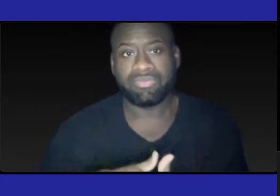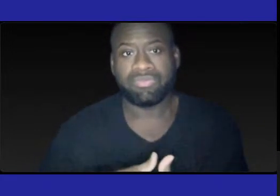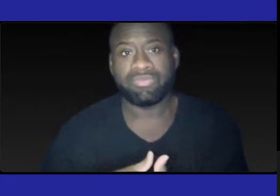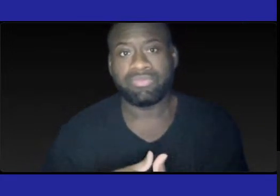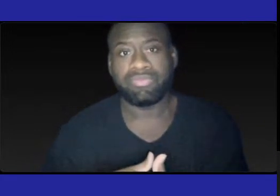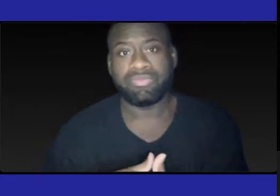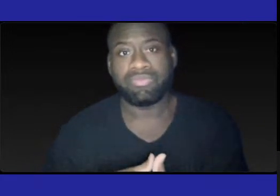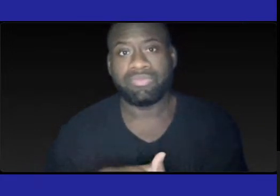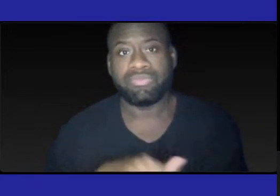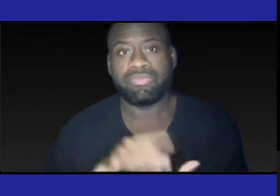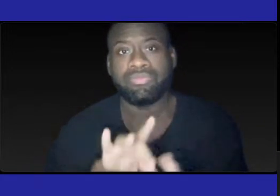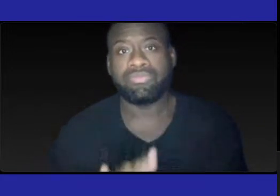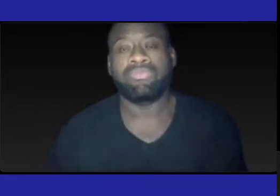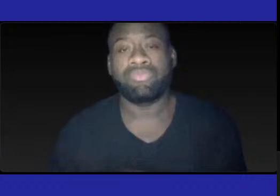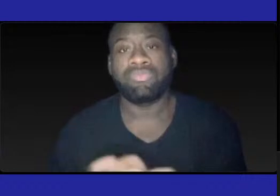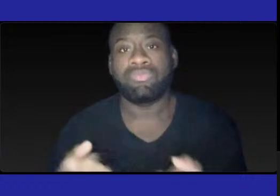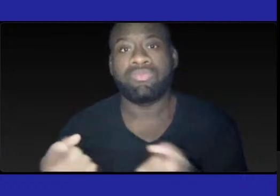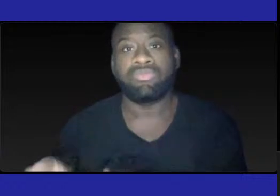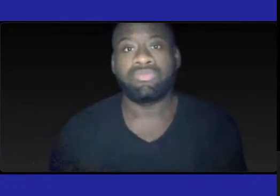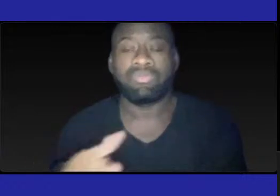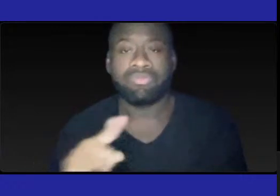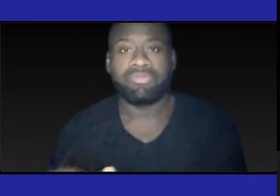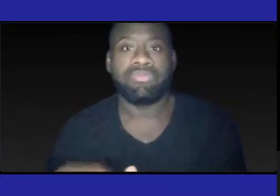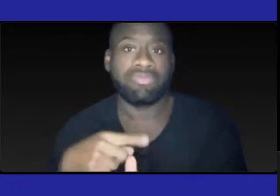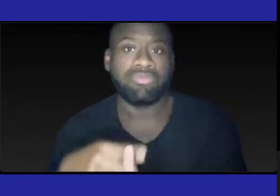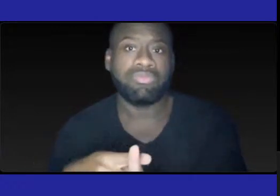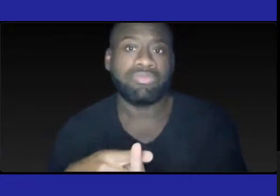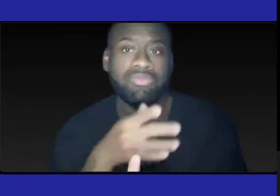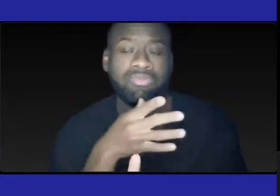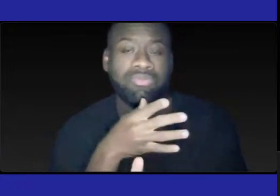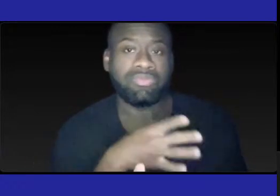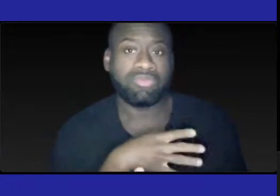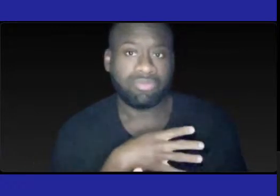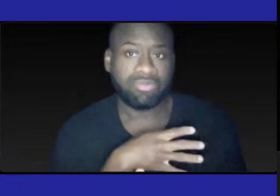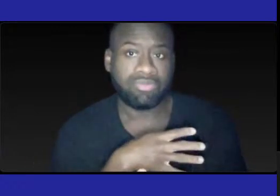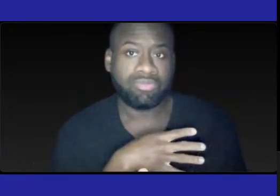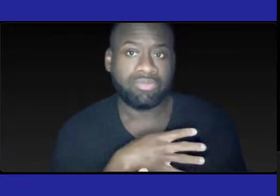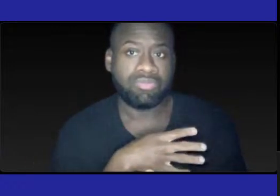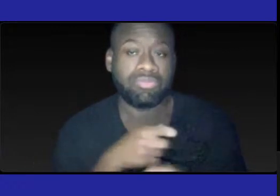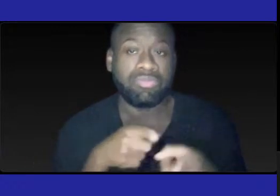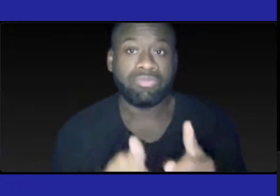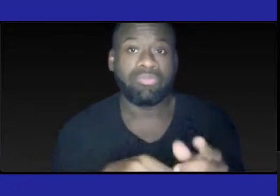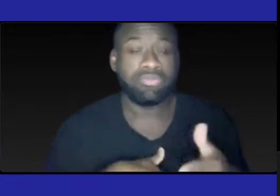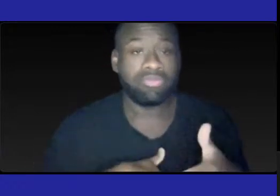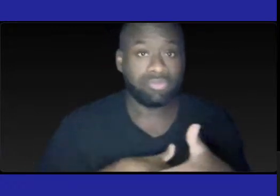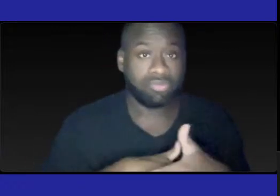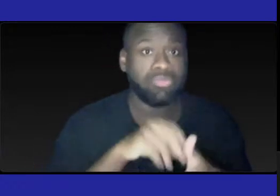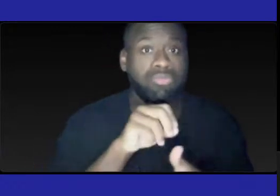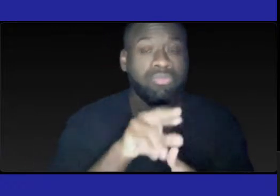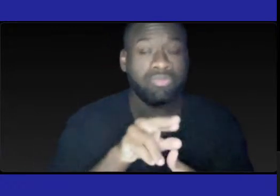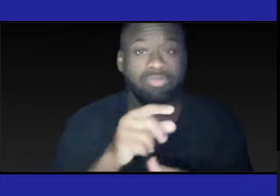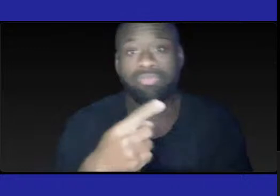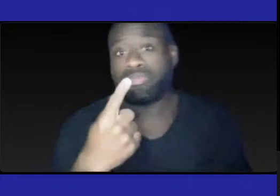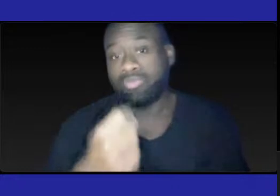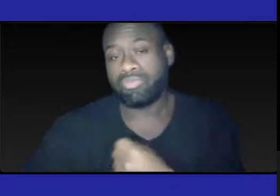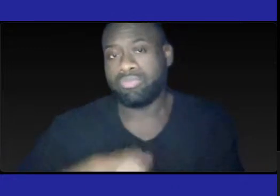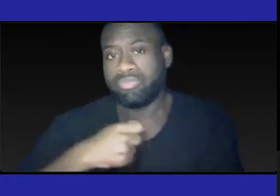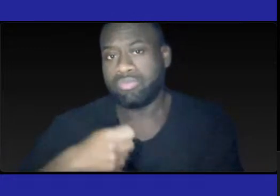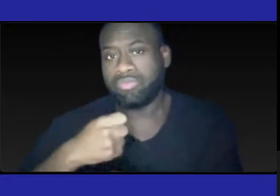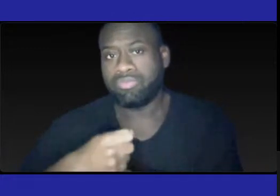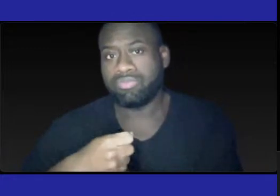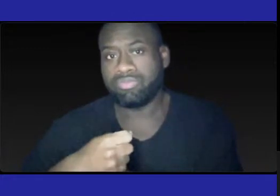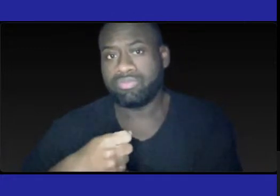that occurs of a woman either while pregnant or within 1 year of